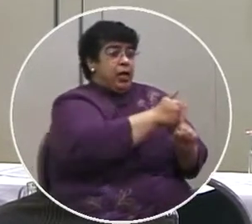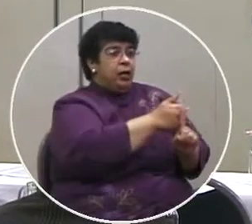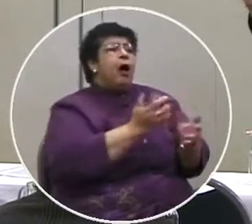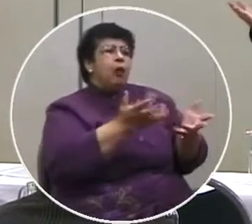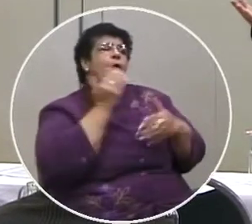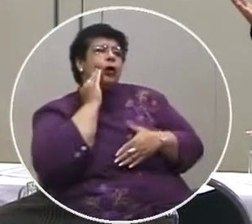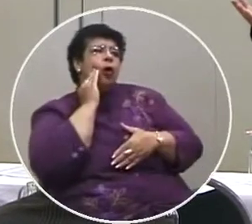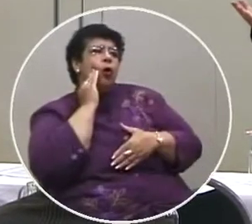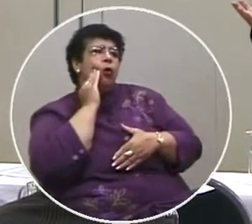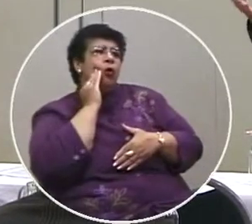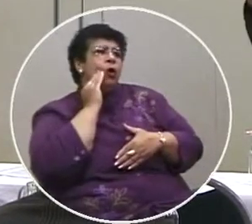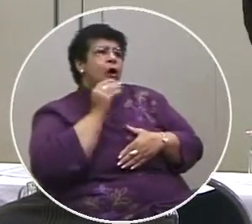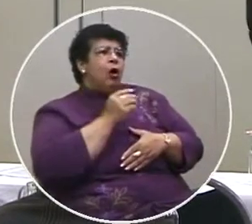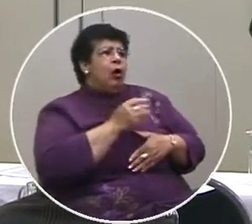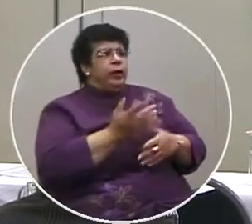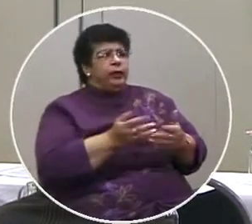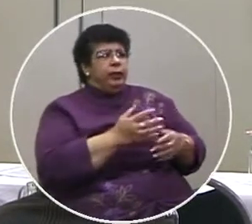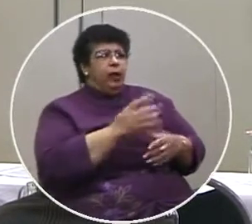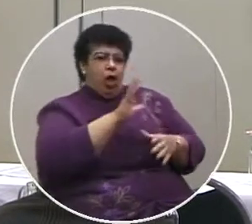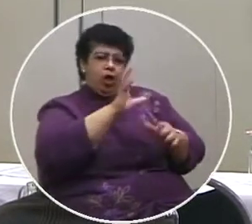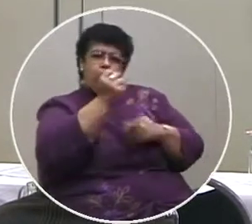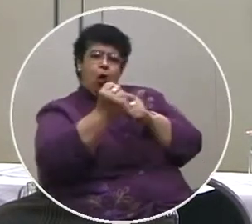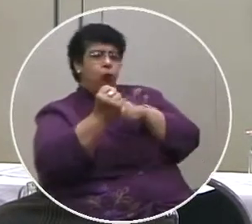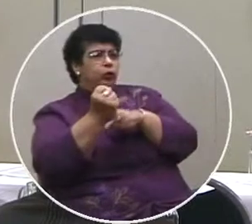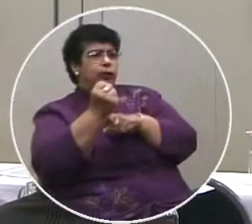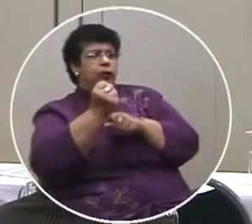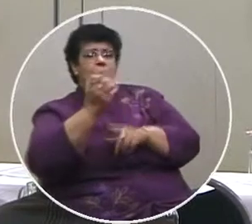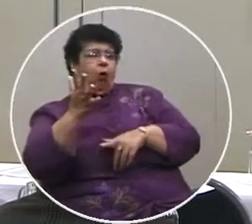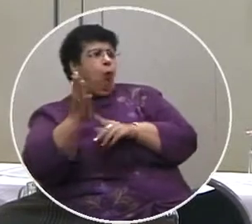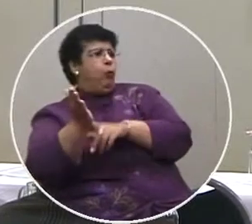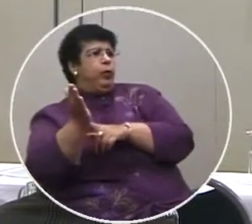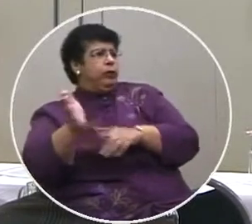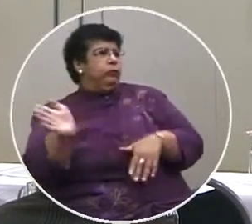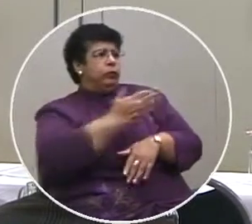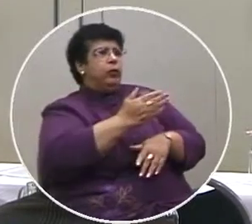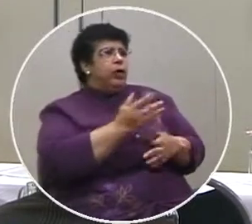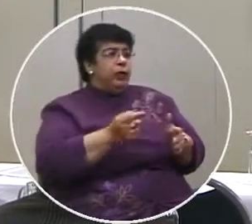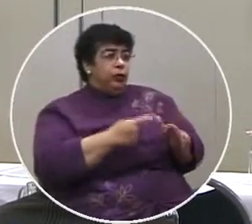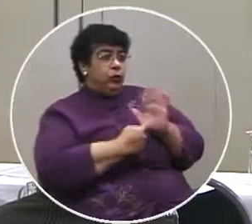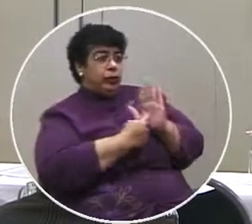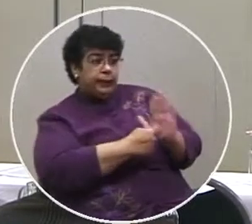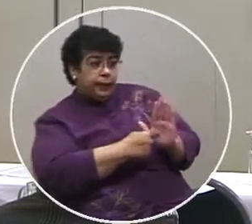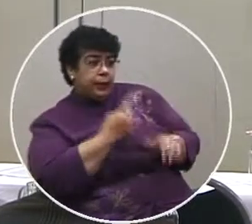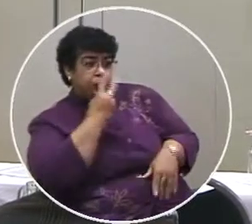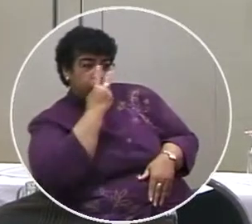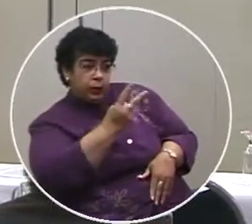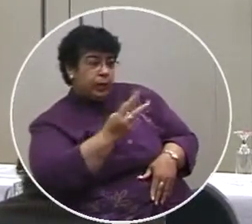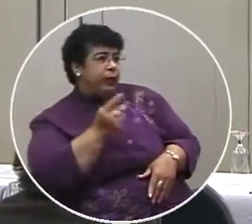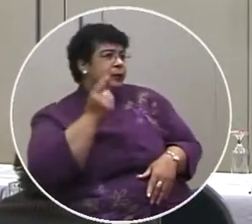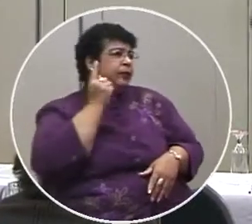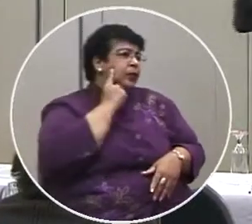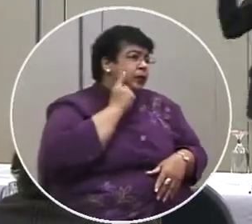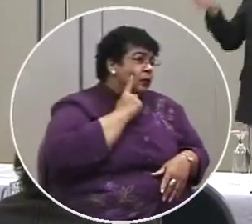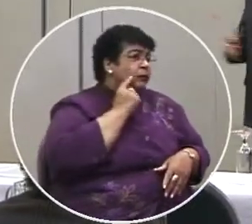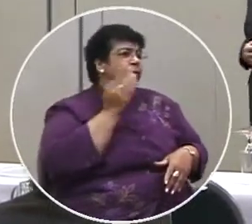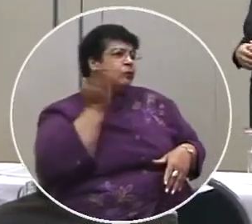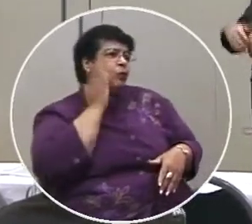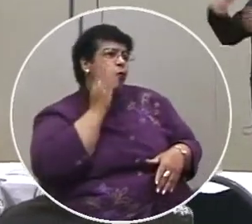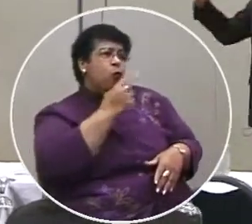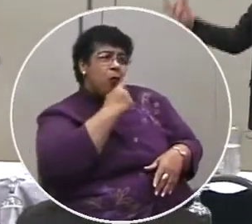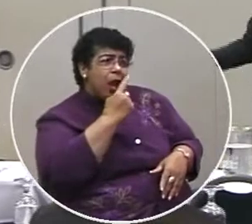closed fist, open fist, no signs, red cheek, skin broken, blood.